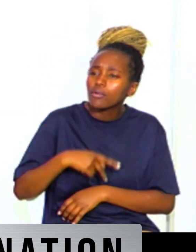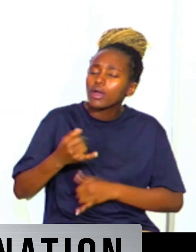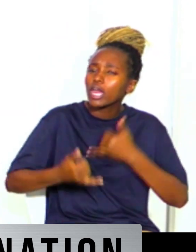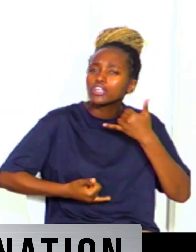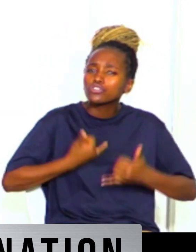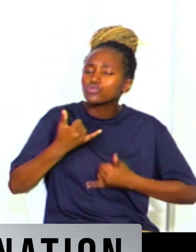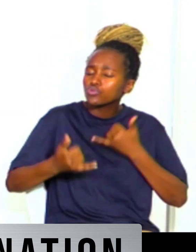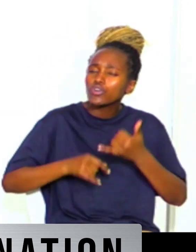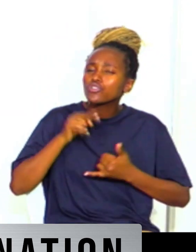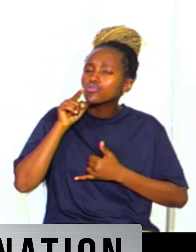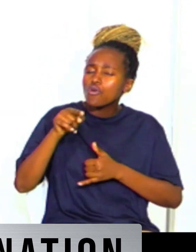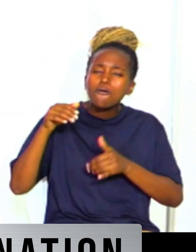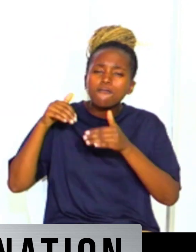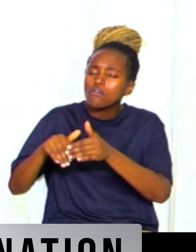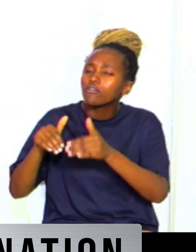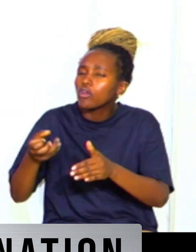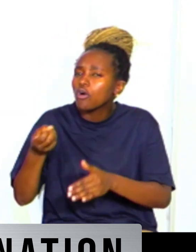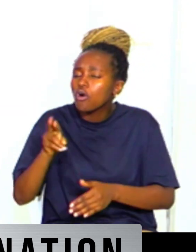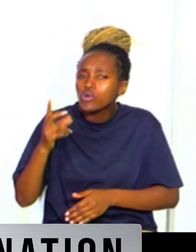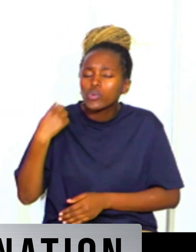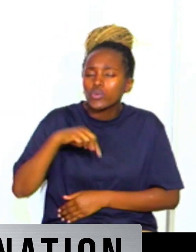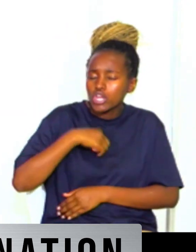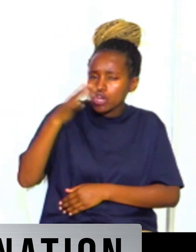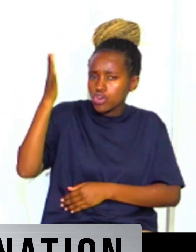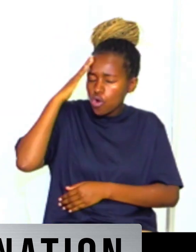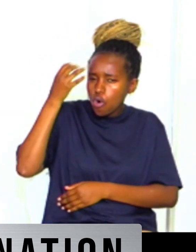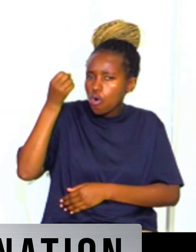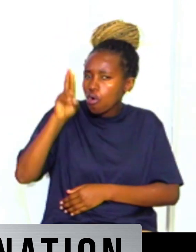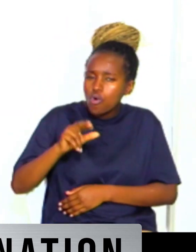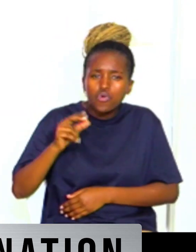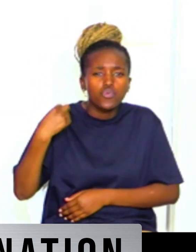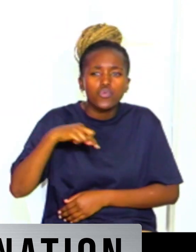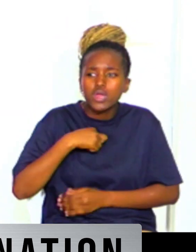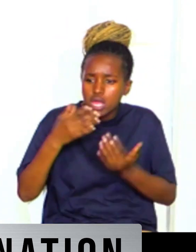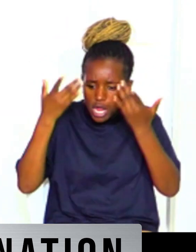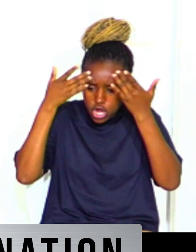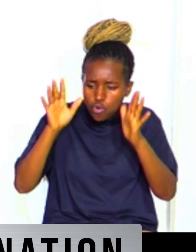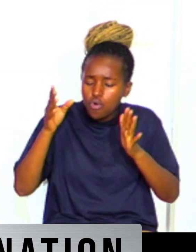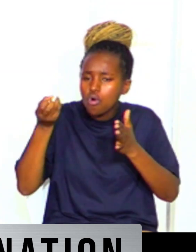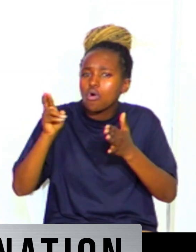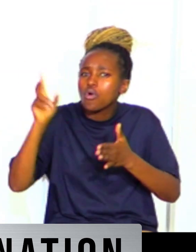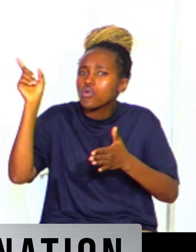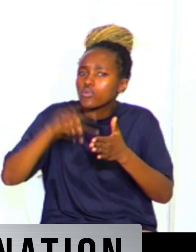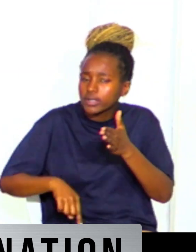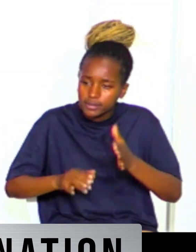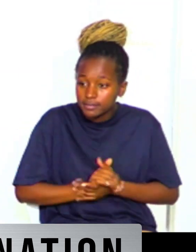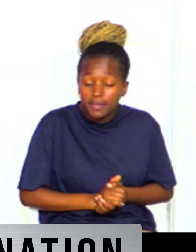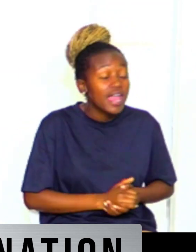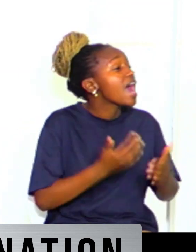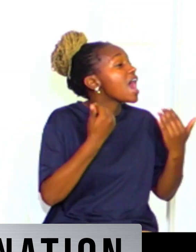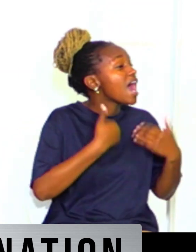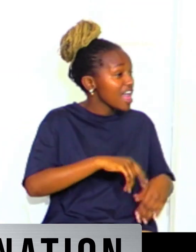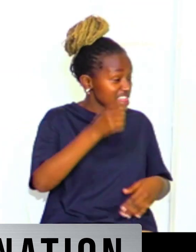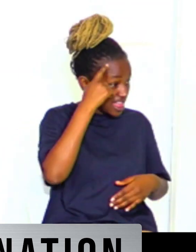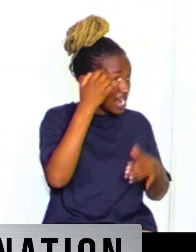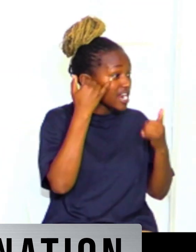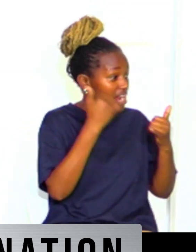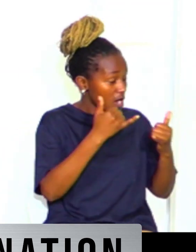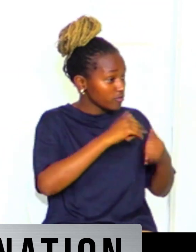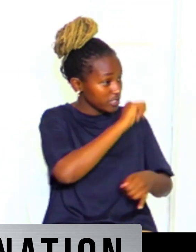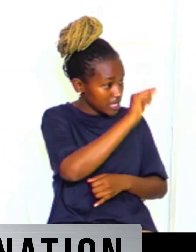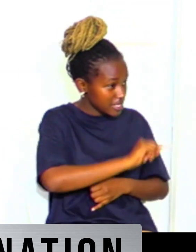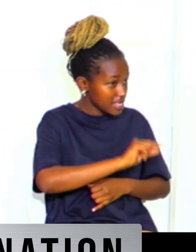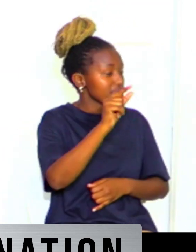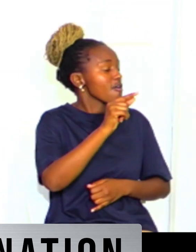are leaderless? Munawatambua? Right now I think Gen Z are in the good path. Sasa ndio wameanza kushika flow. Gen Z should